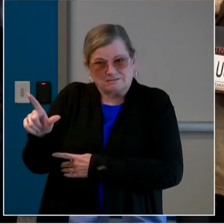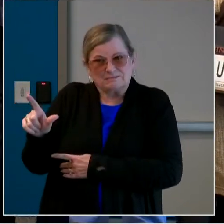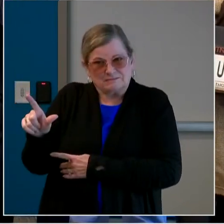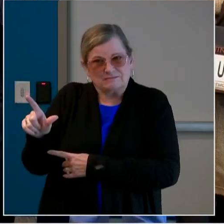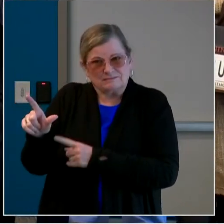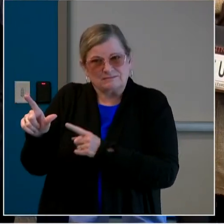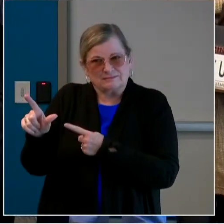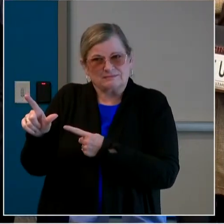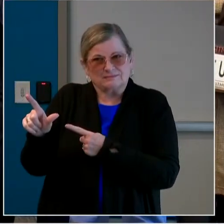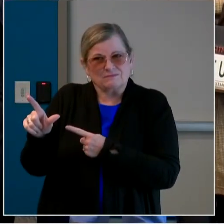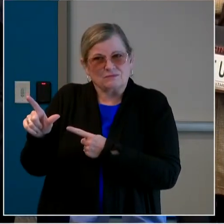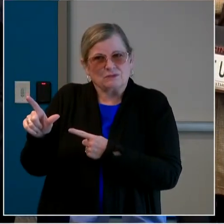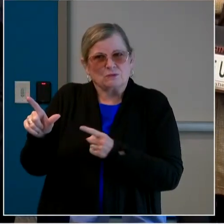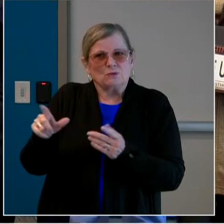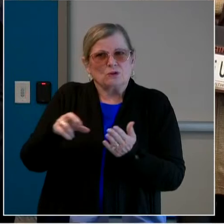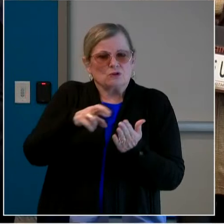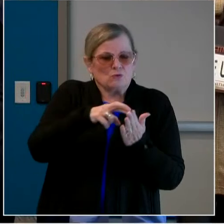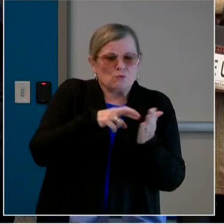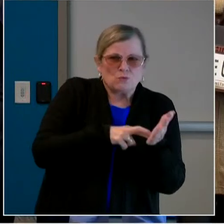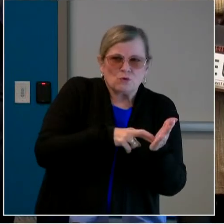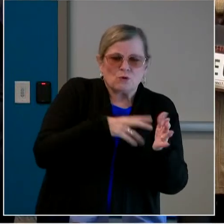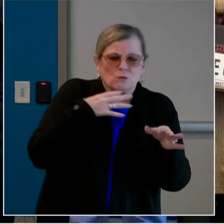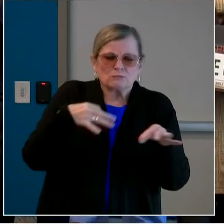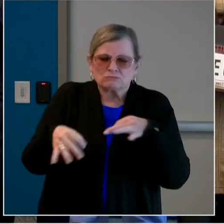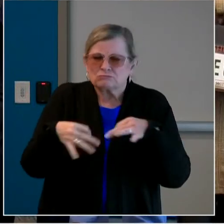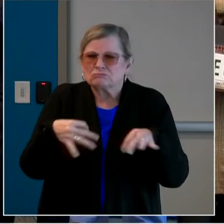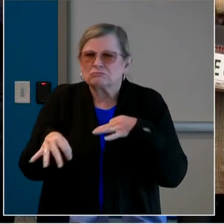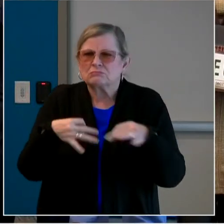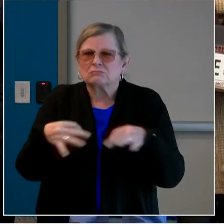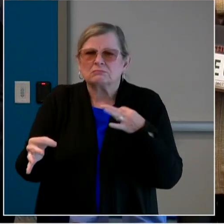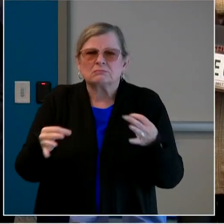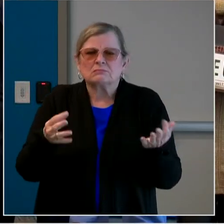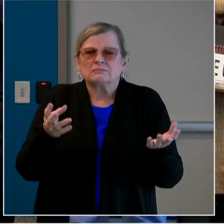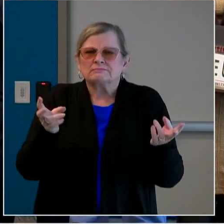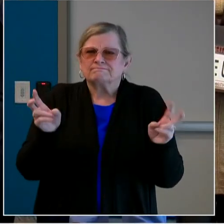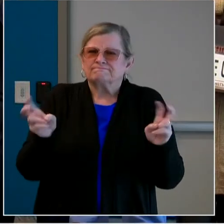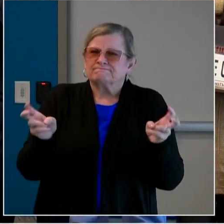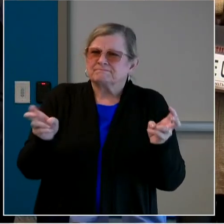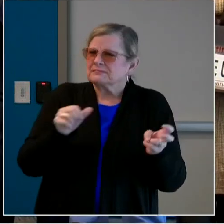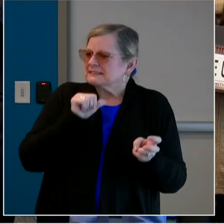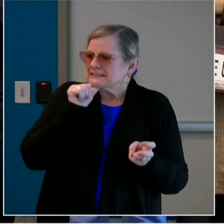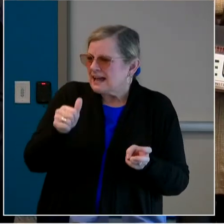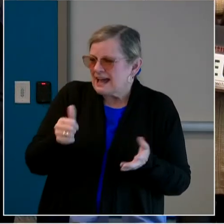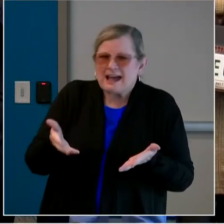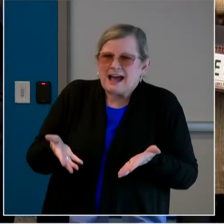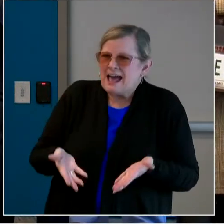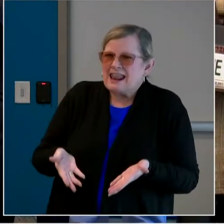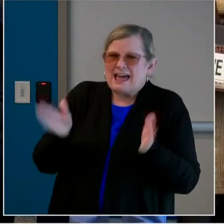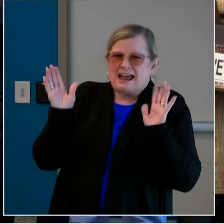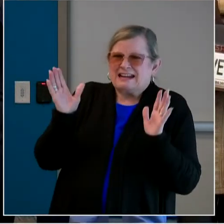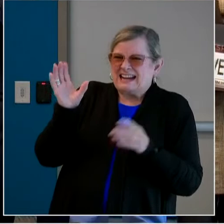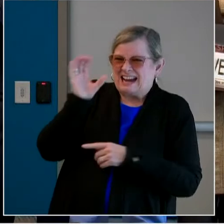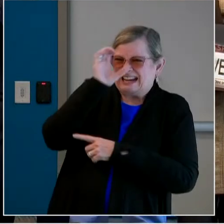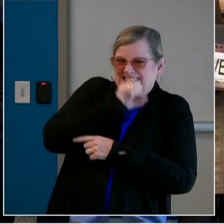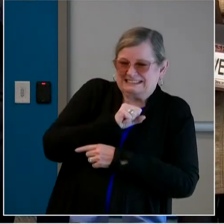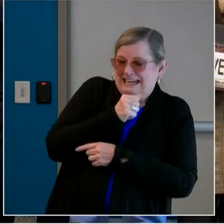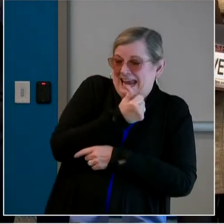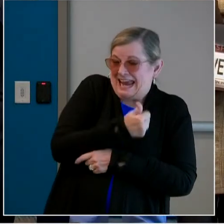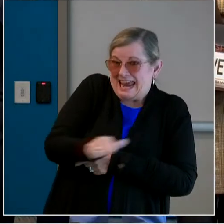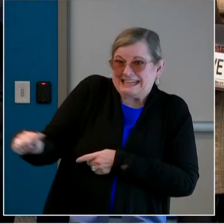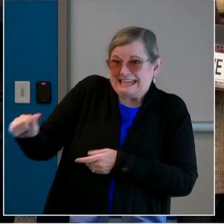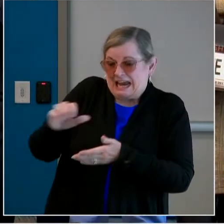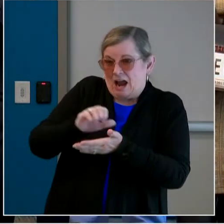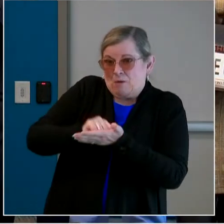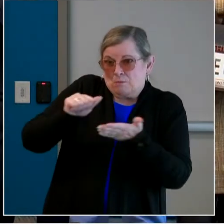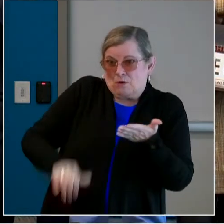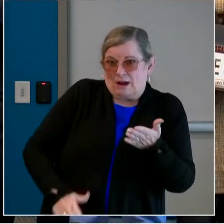provision that would have not allowed any abortions in D.C. after 20 weeks.